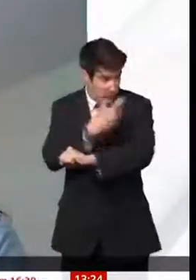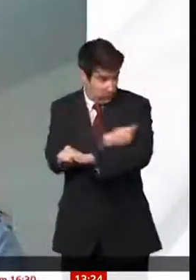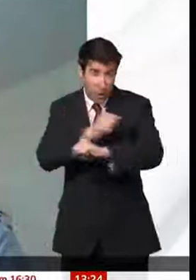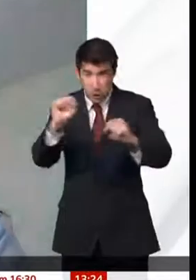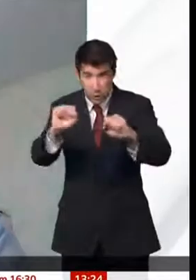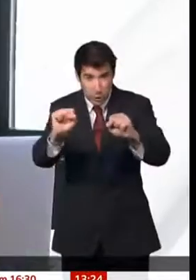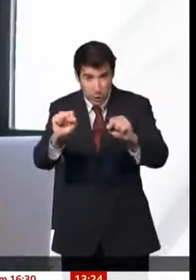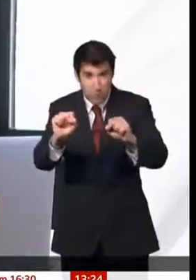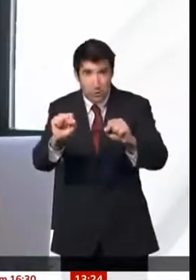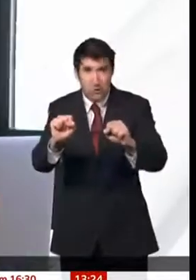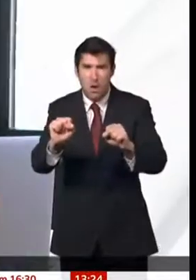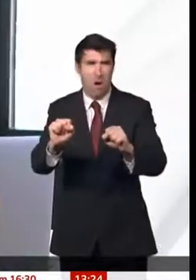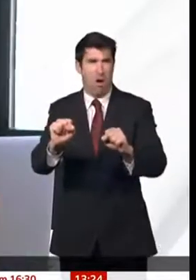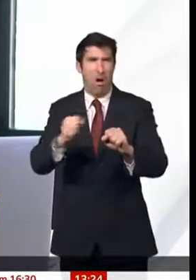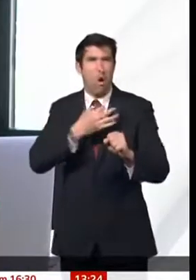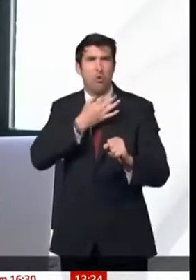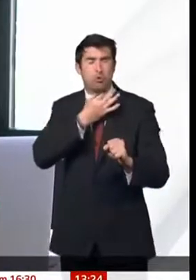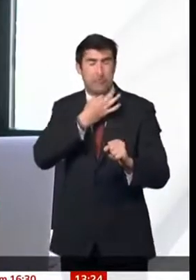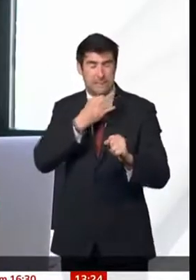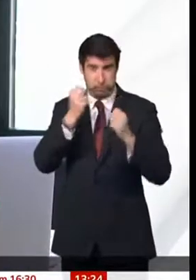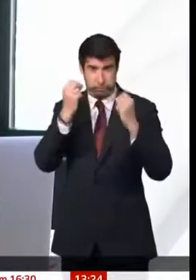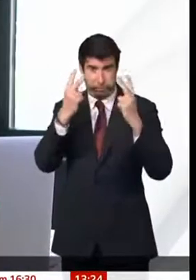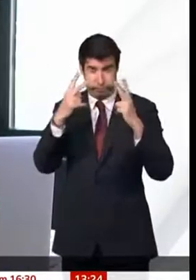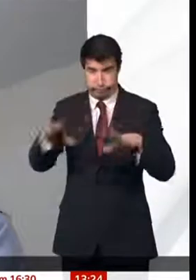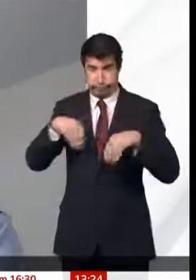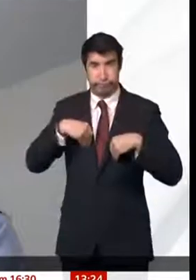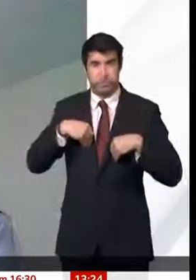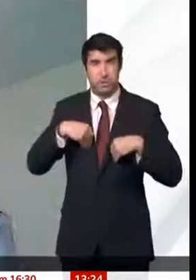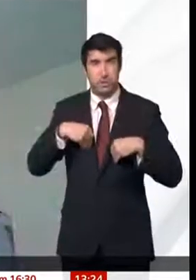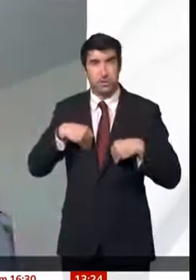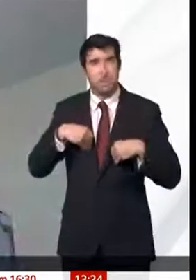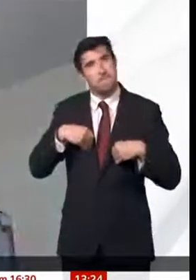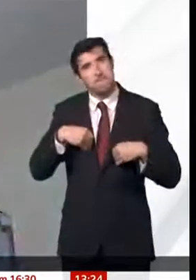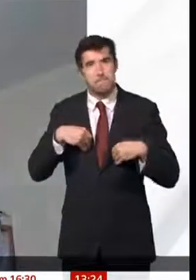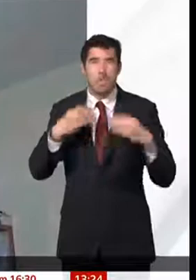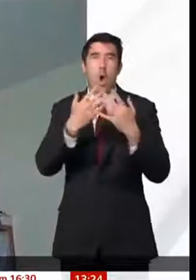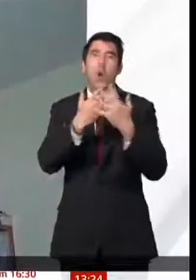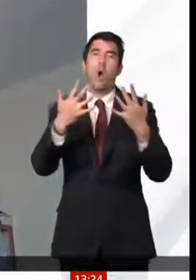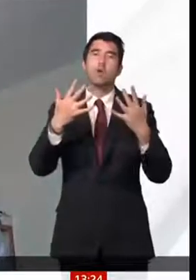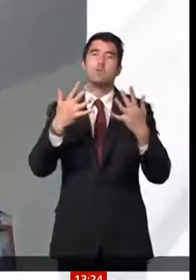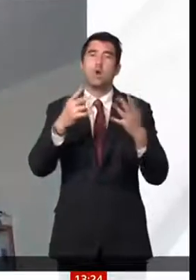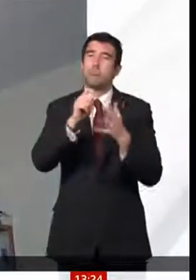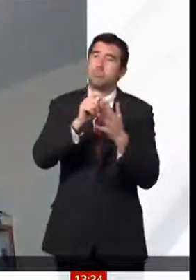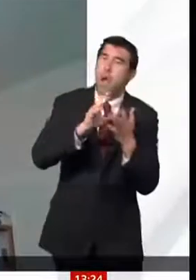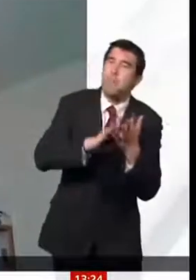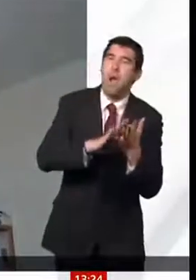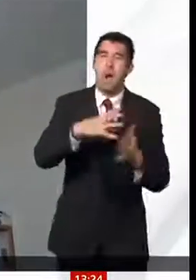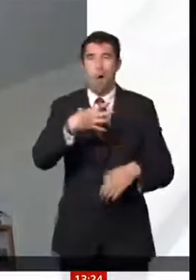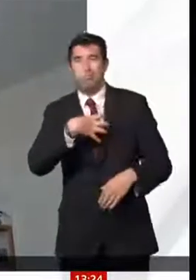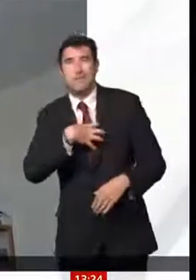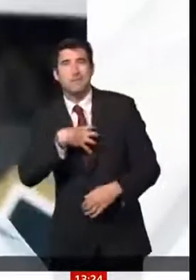left behind. It feels that despite all of the warm words of support, they in some way are dispensable